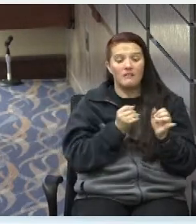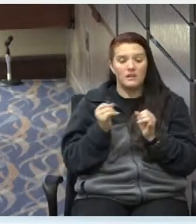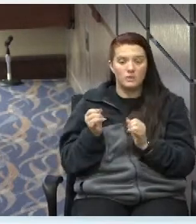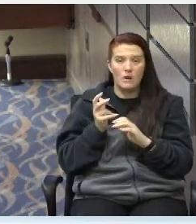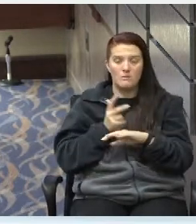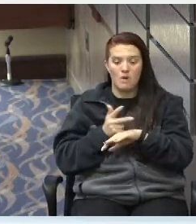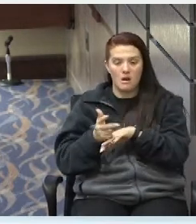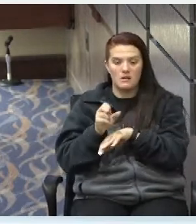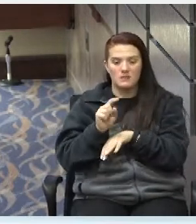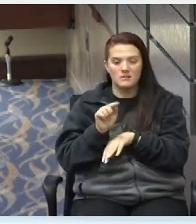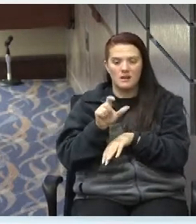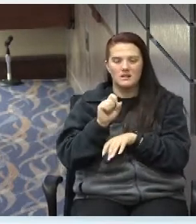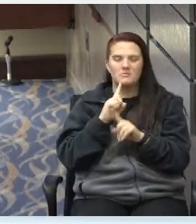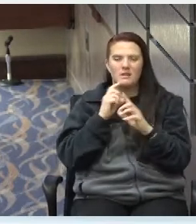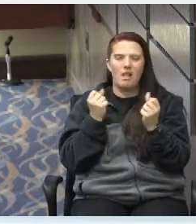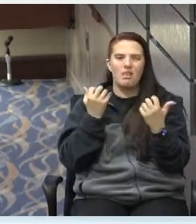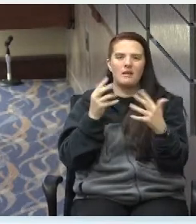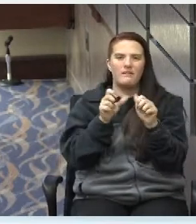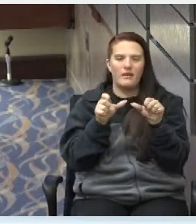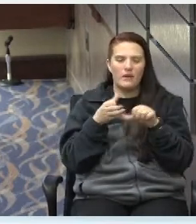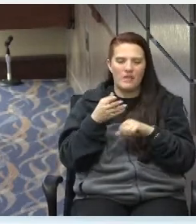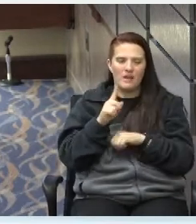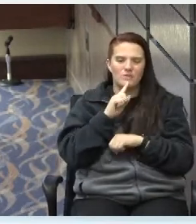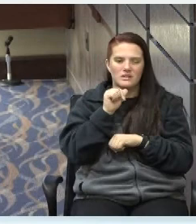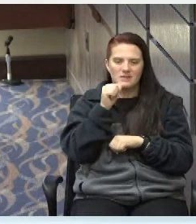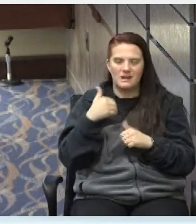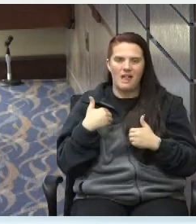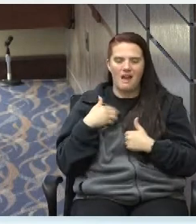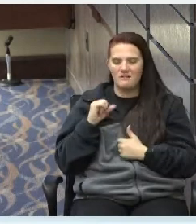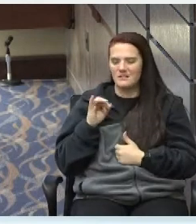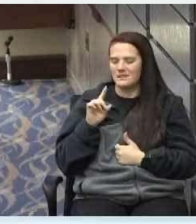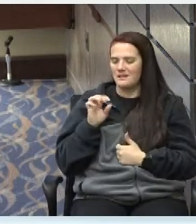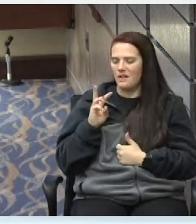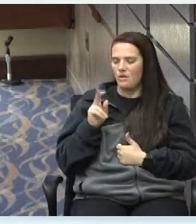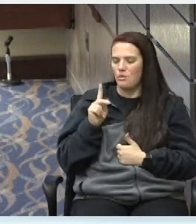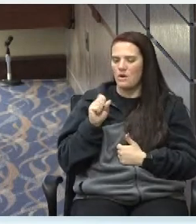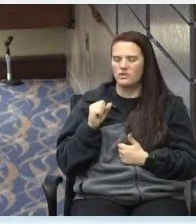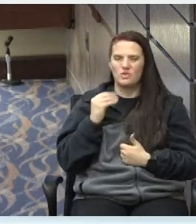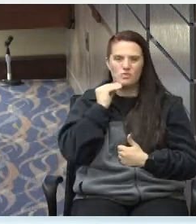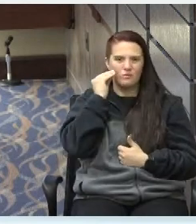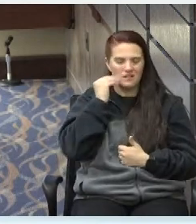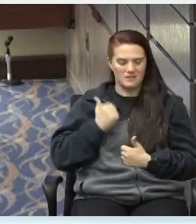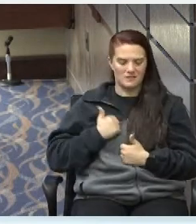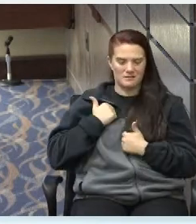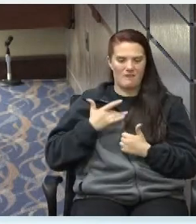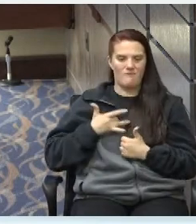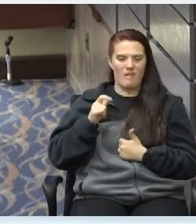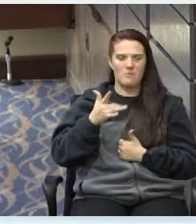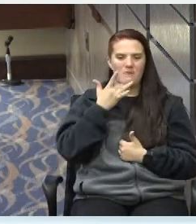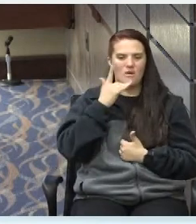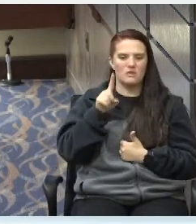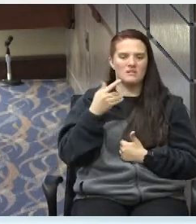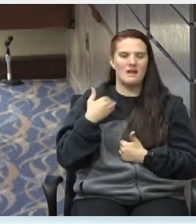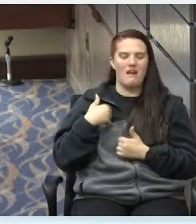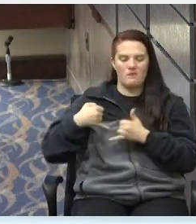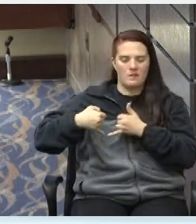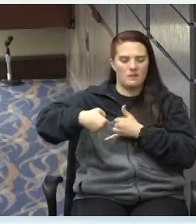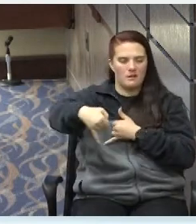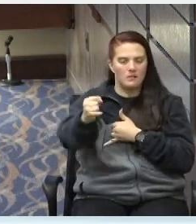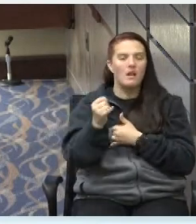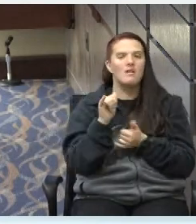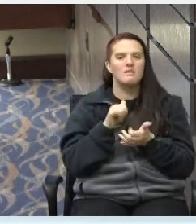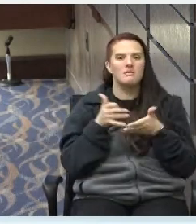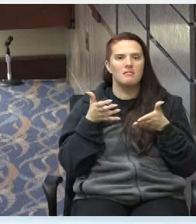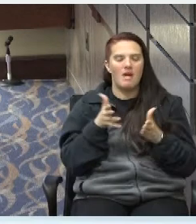stalls, but there's a lot of area there that doesn't have sidewalks. So the residents felt like they would prefer to have just an edge line and let